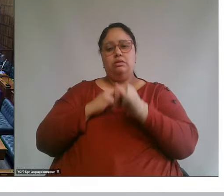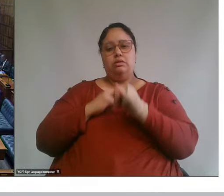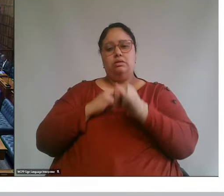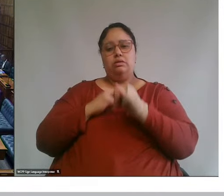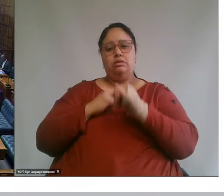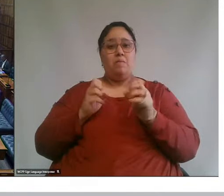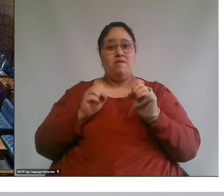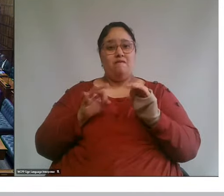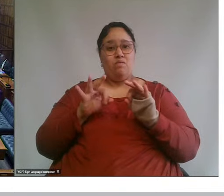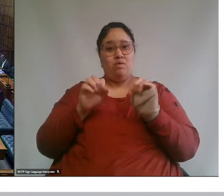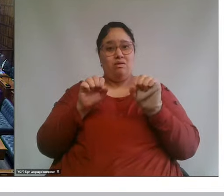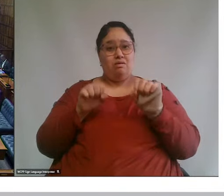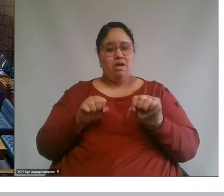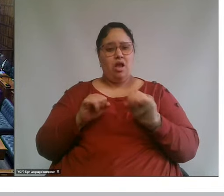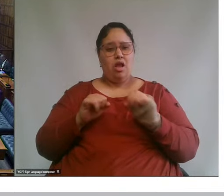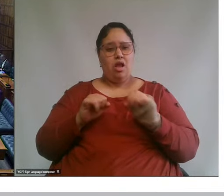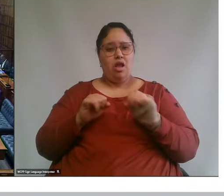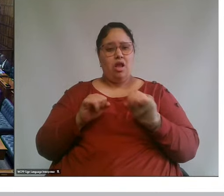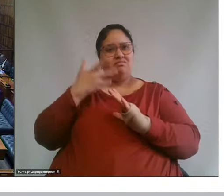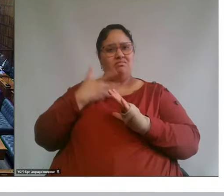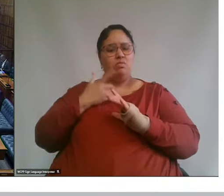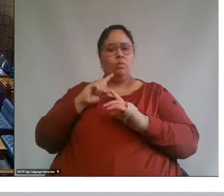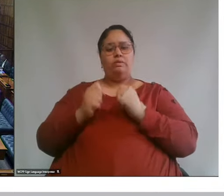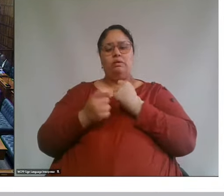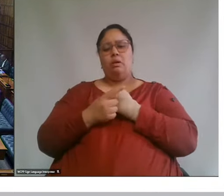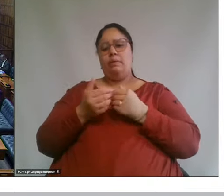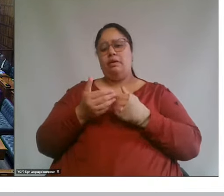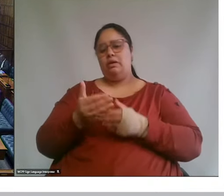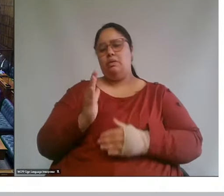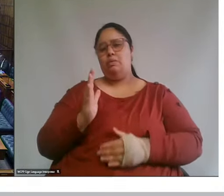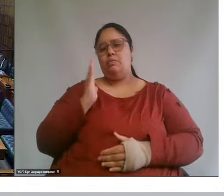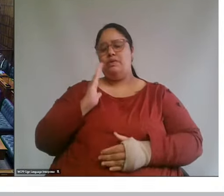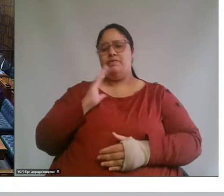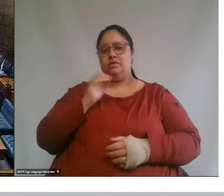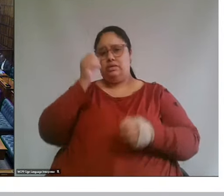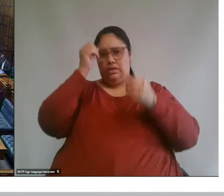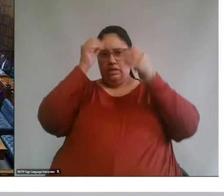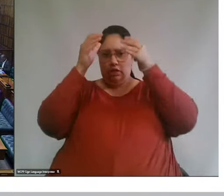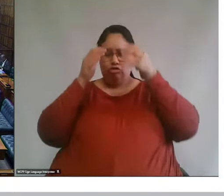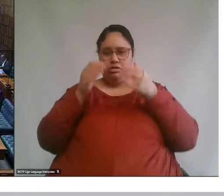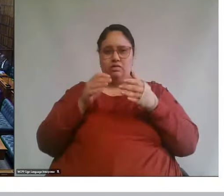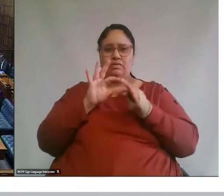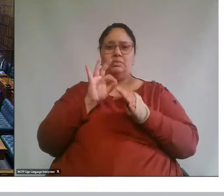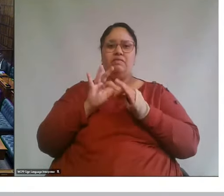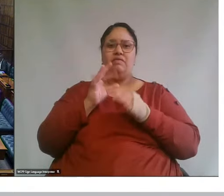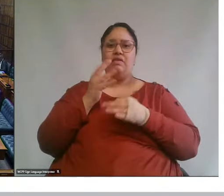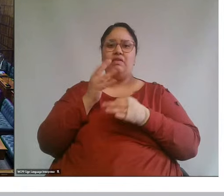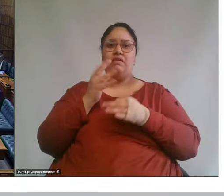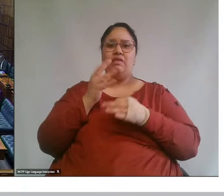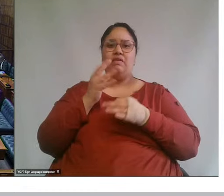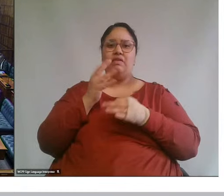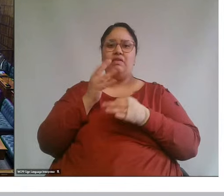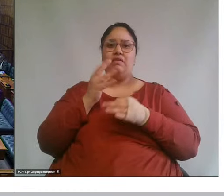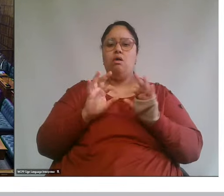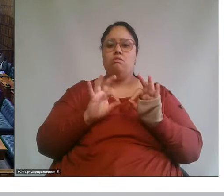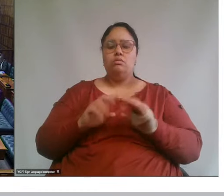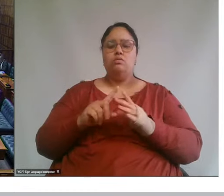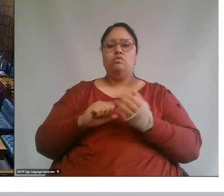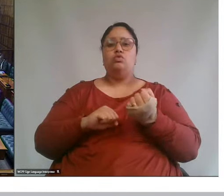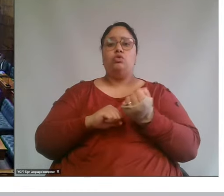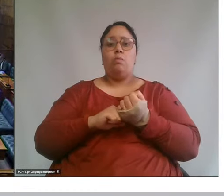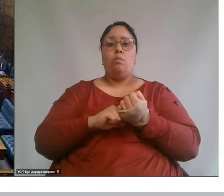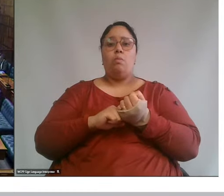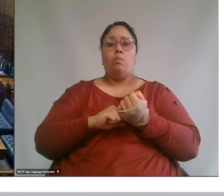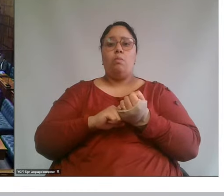perhaps if you could just say what happened to the previous initiative to to particularly ex uh uh support